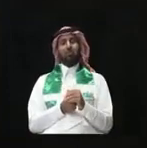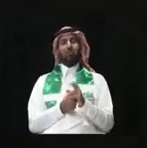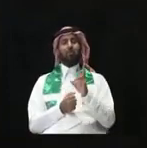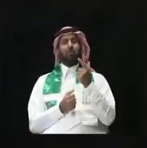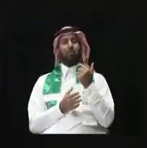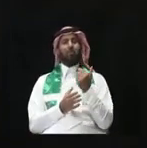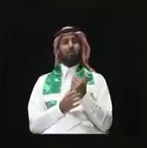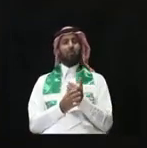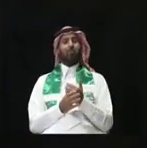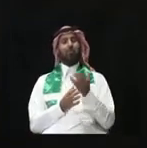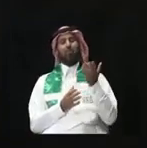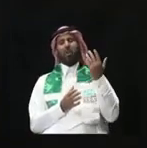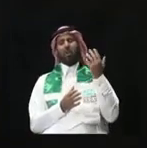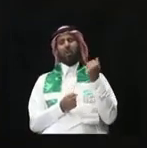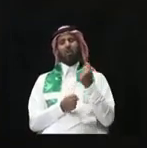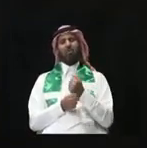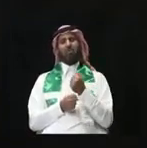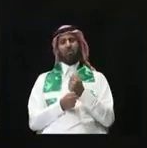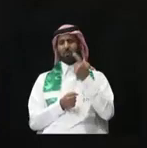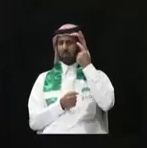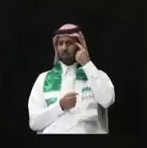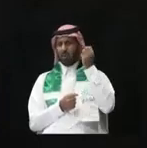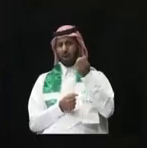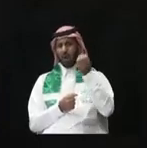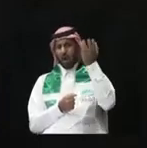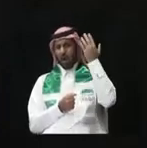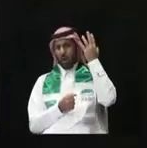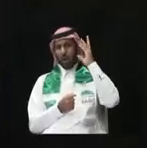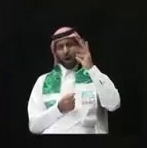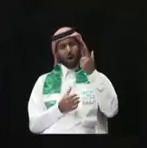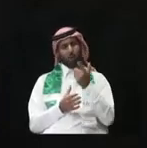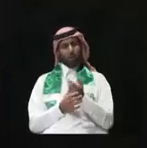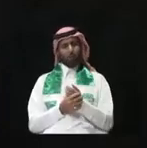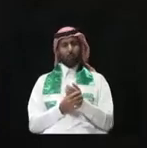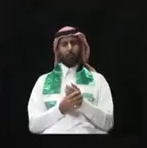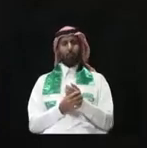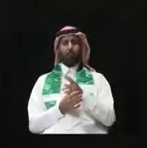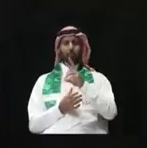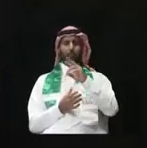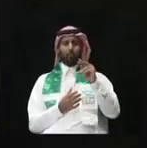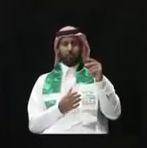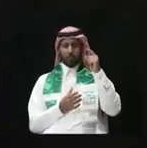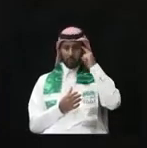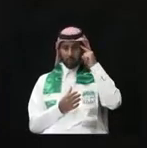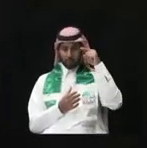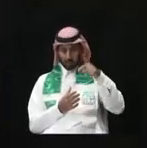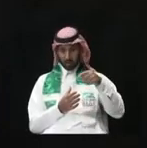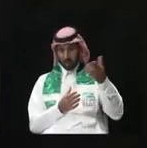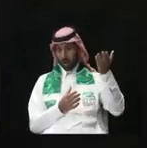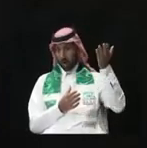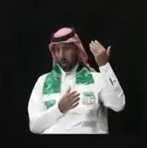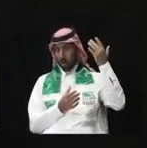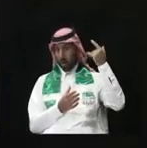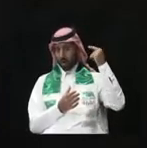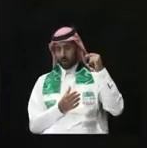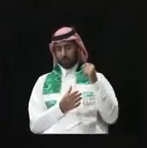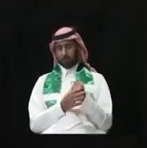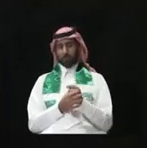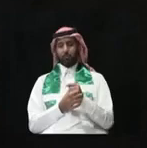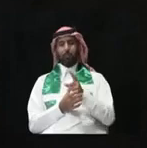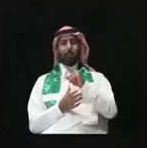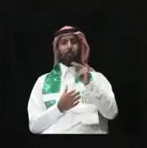what was the situation like in the past? So not today, in the past. You will say like